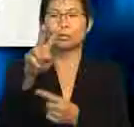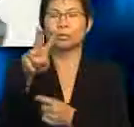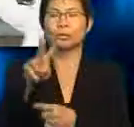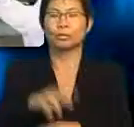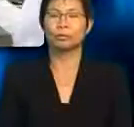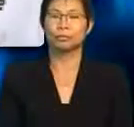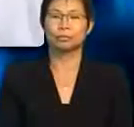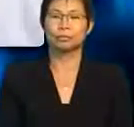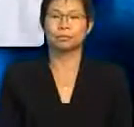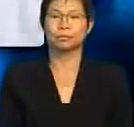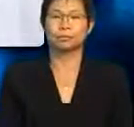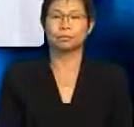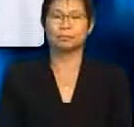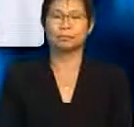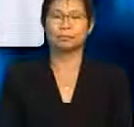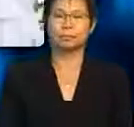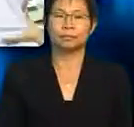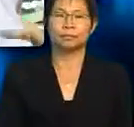Group 2.